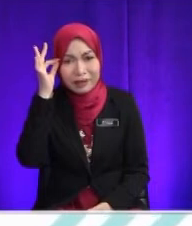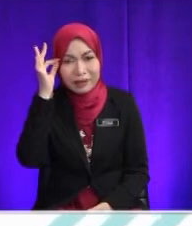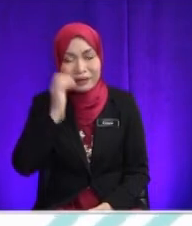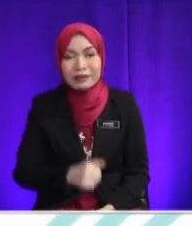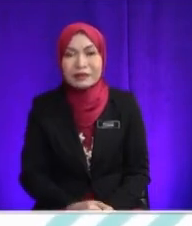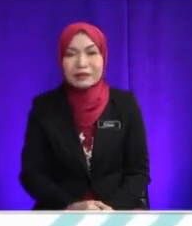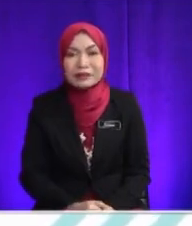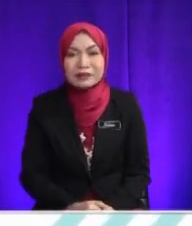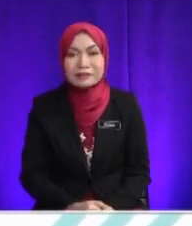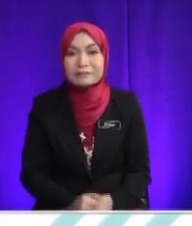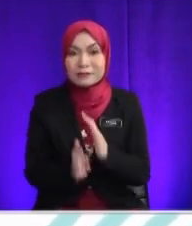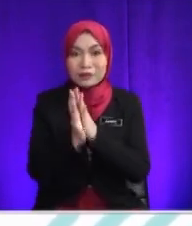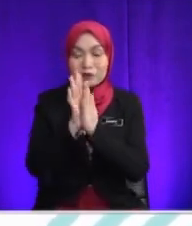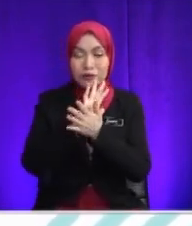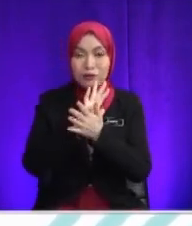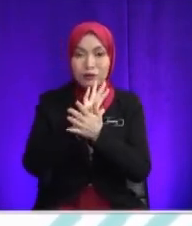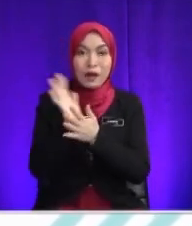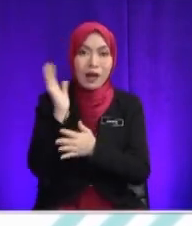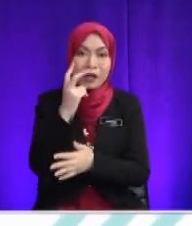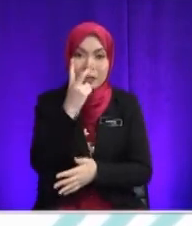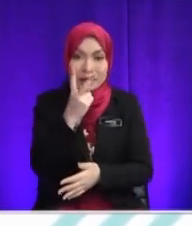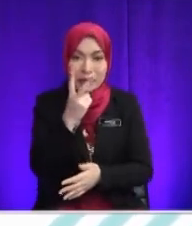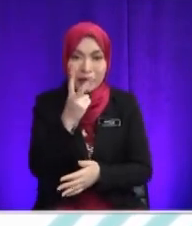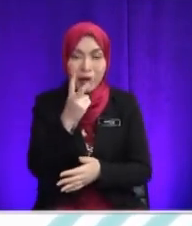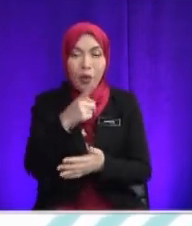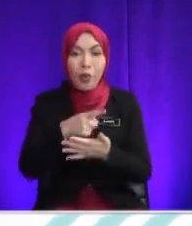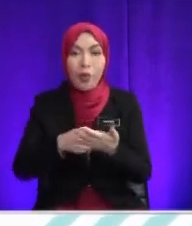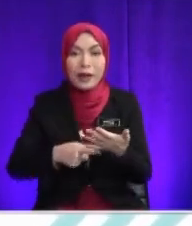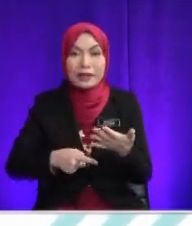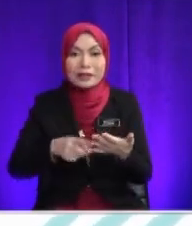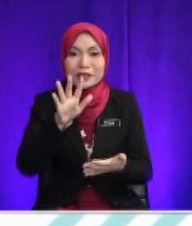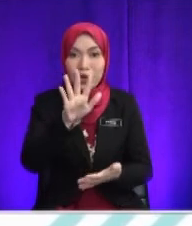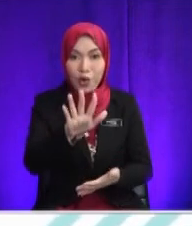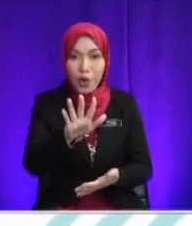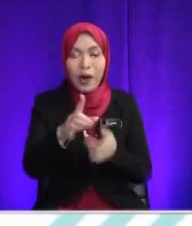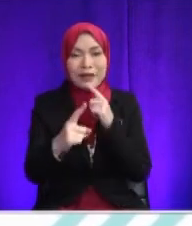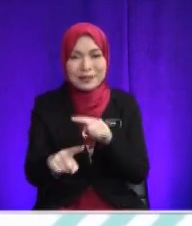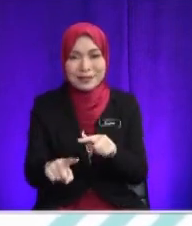right, so let's see. What is your answer?